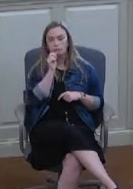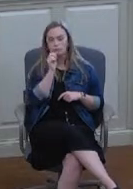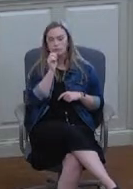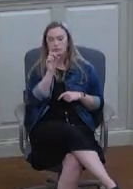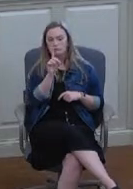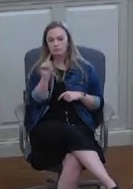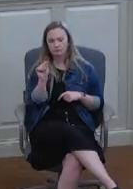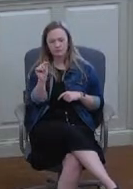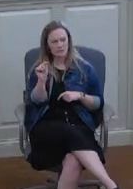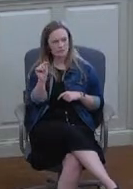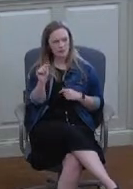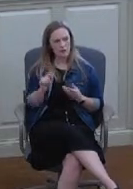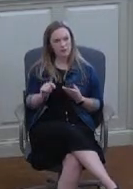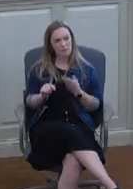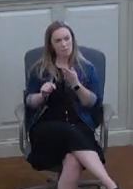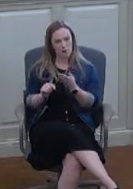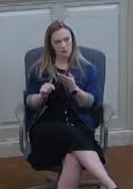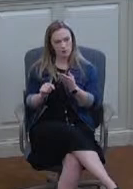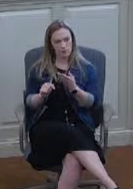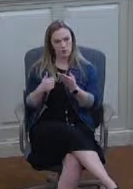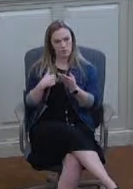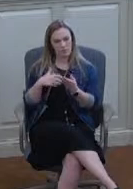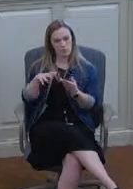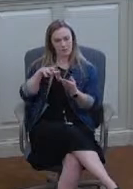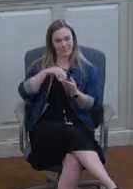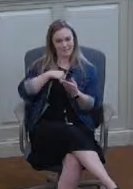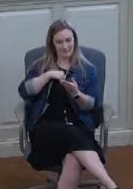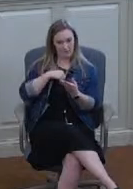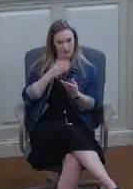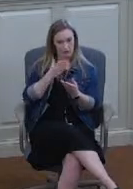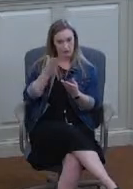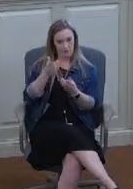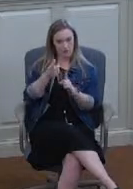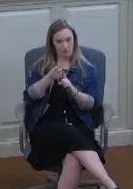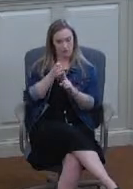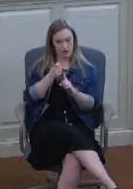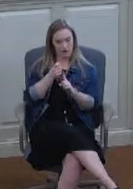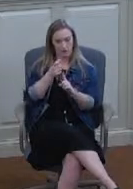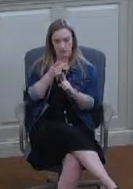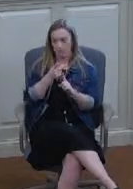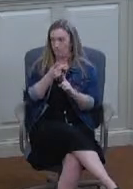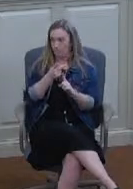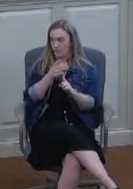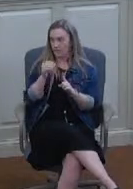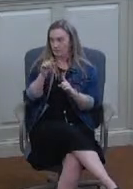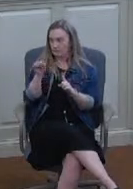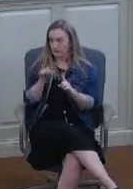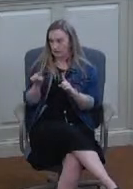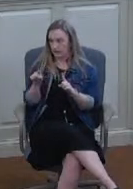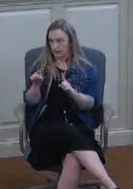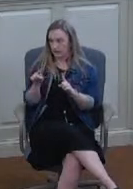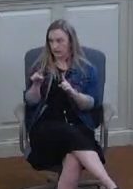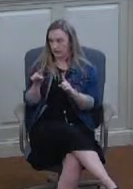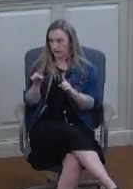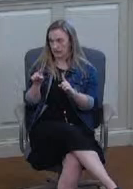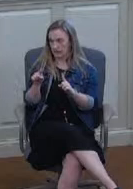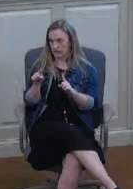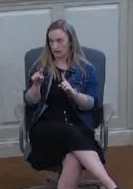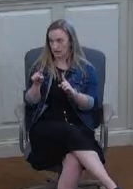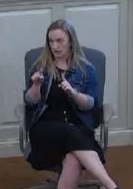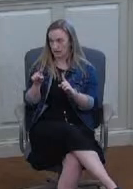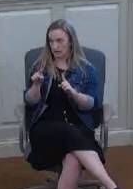So the motion made was to accept the recommendation from planning and zoning, Right. Which Right. is to deny the